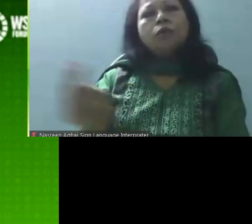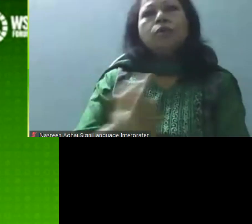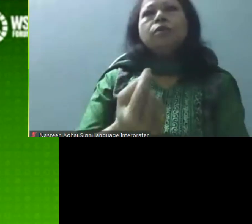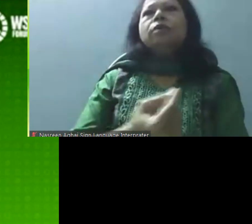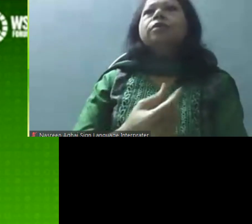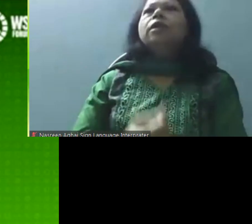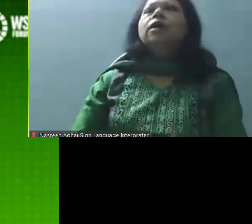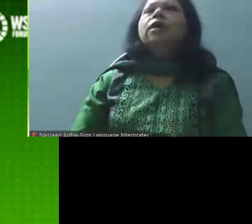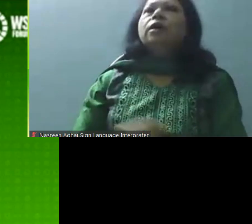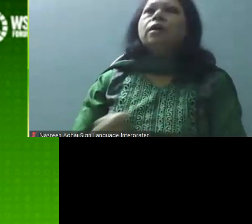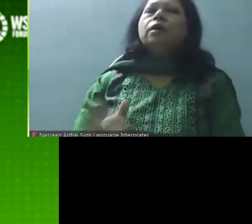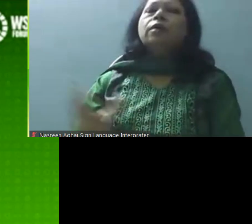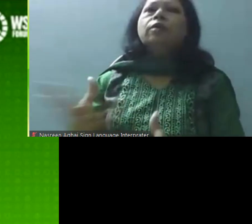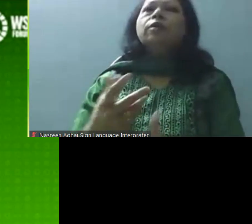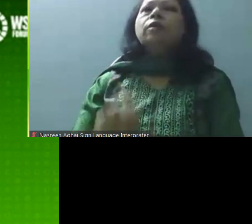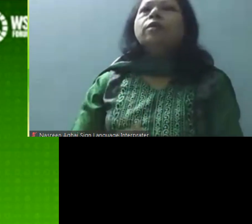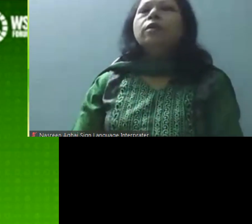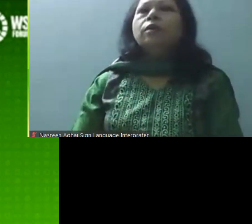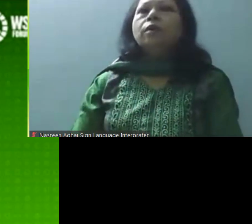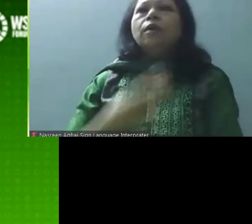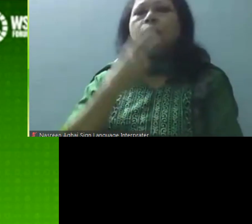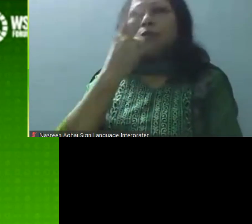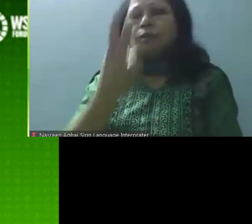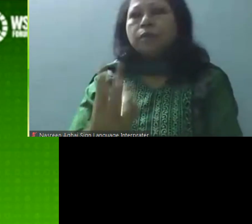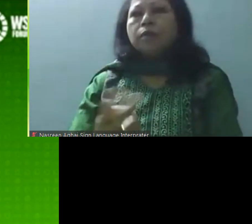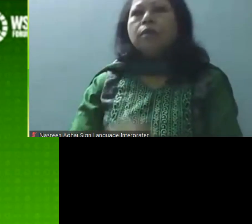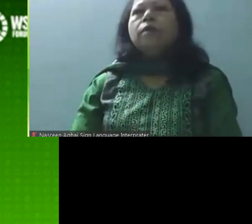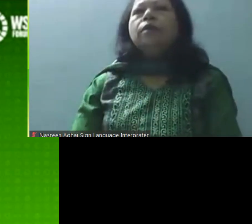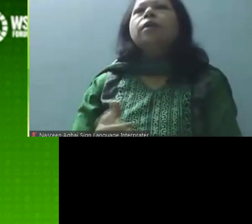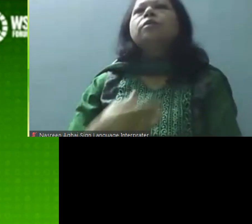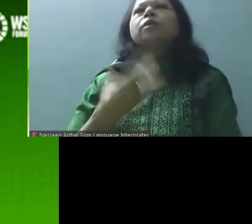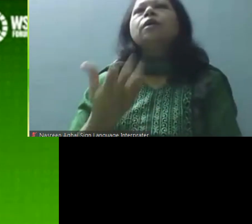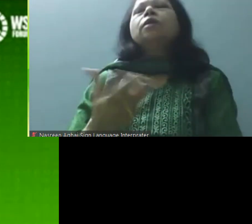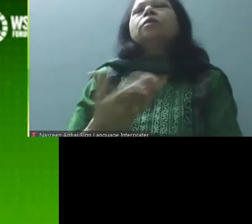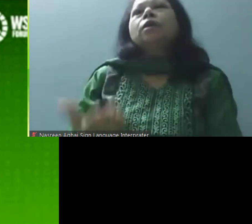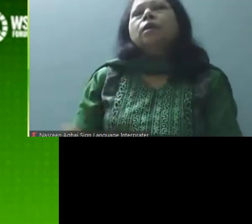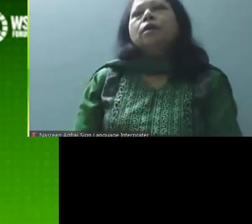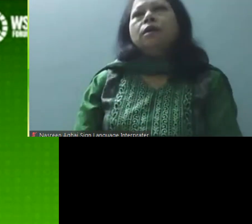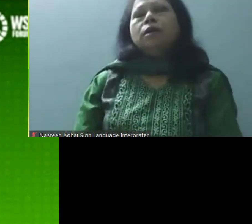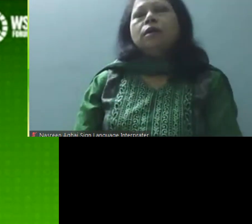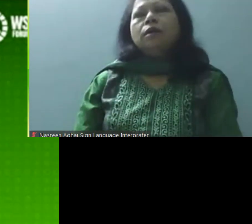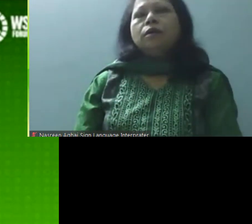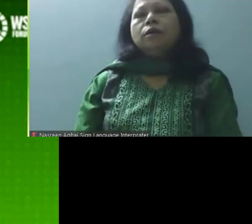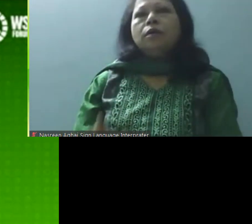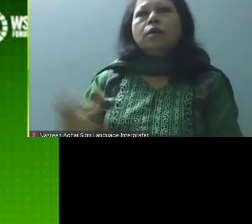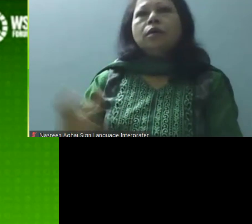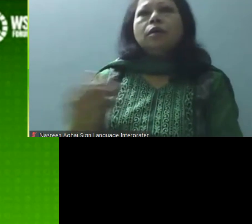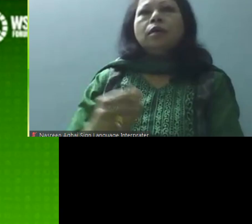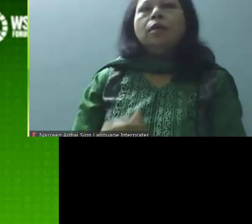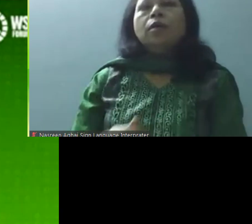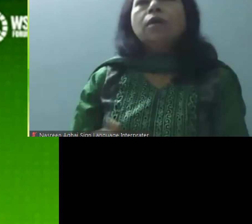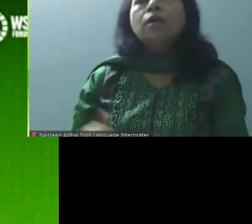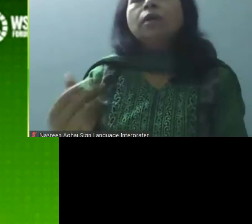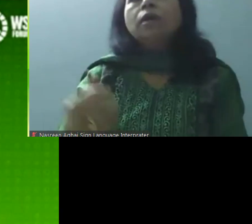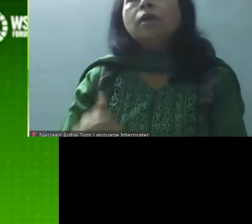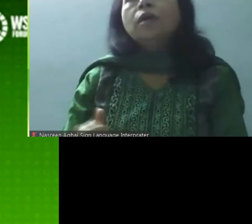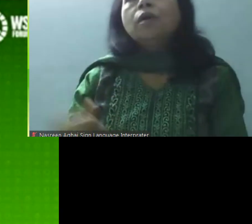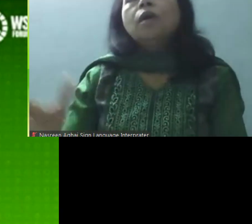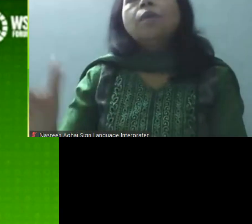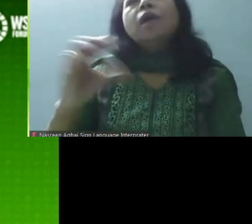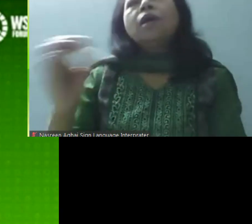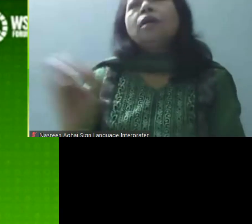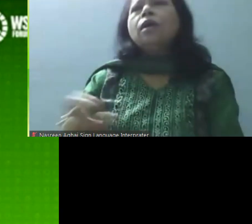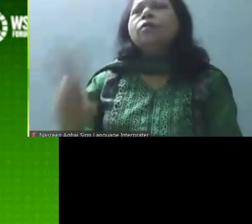I have limited time. So if you want to see more about OptiKey, to learn about it, YouTube's probably a good place to start. There are many videos of